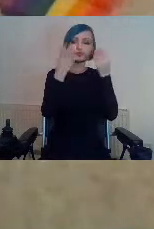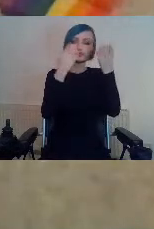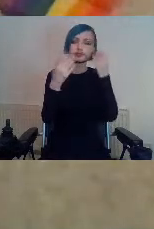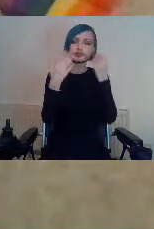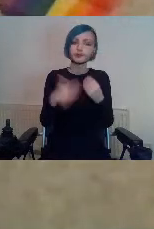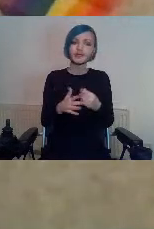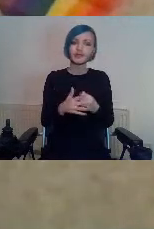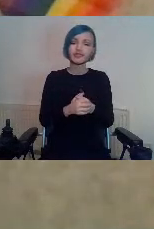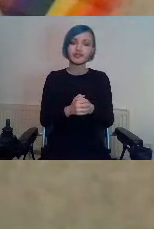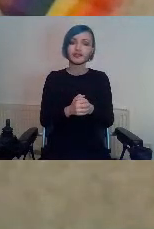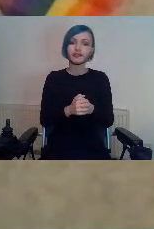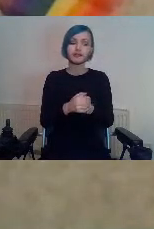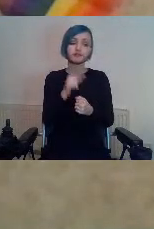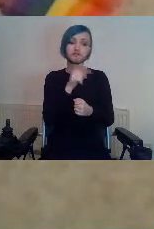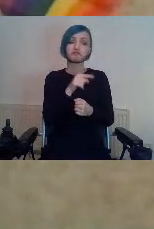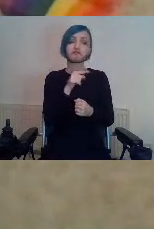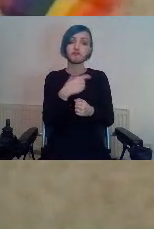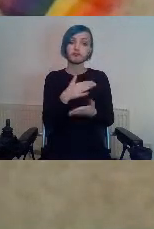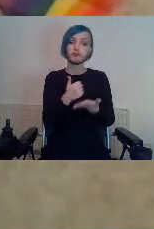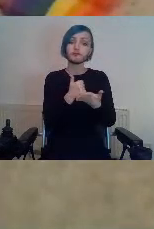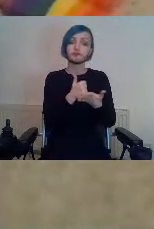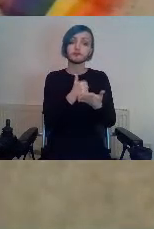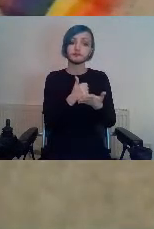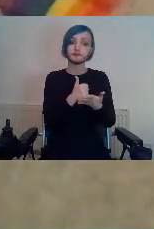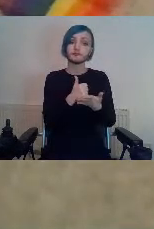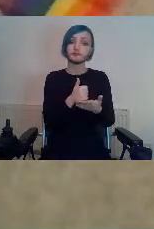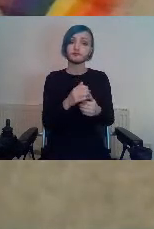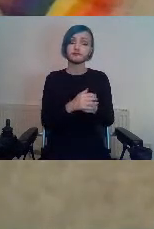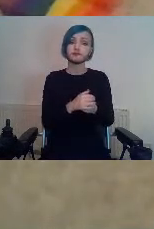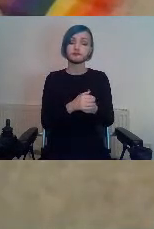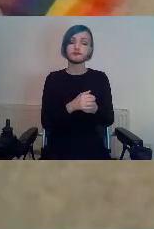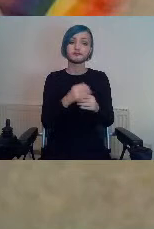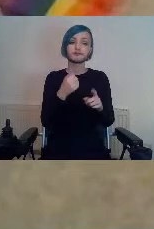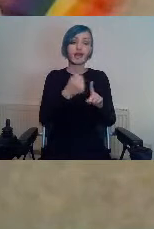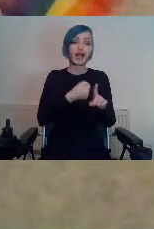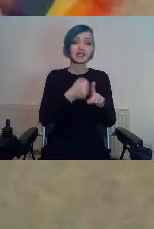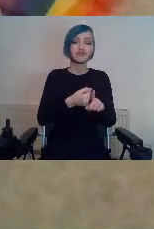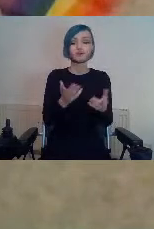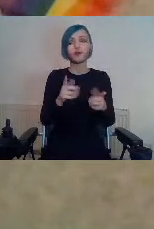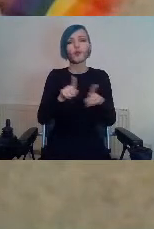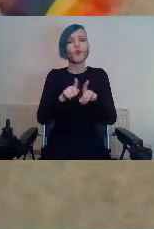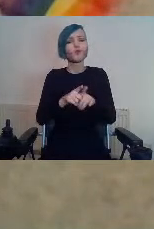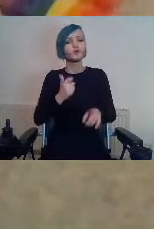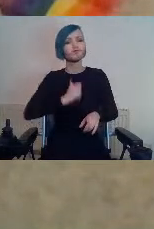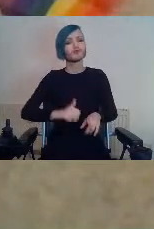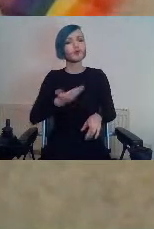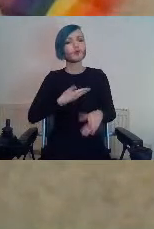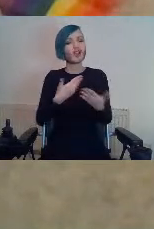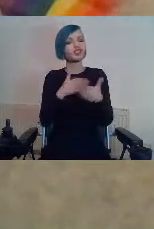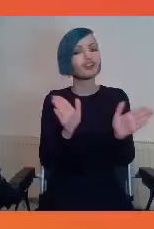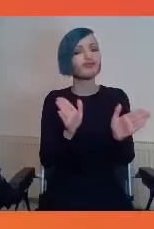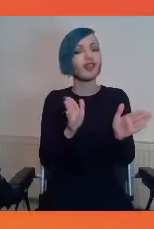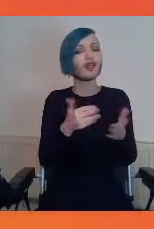are support LGBTQI plus activism and human rights in general.